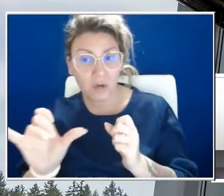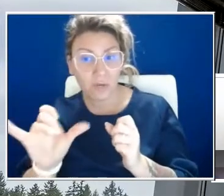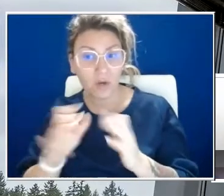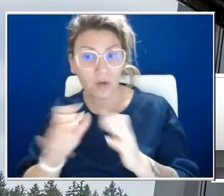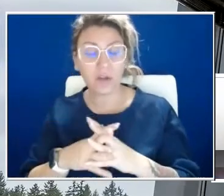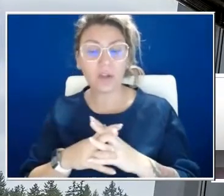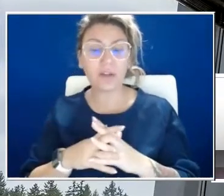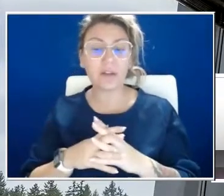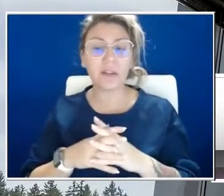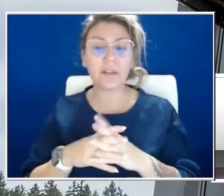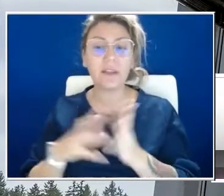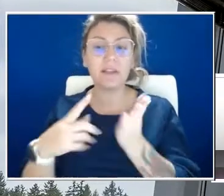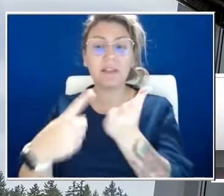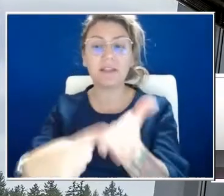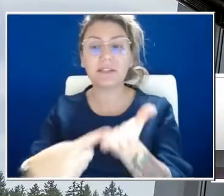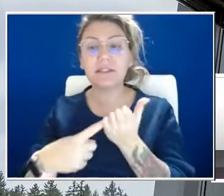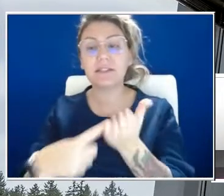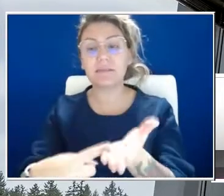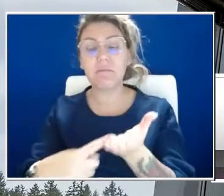fact that